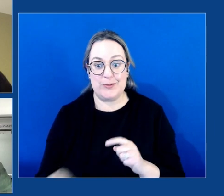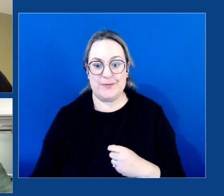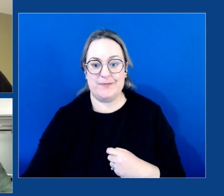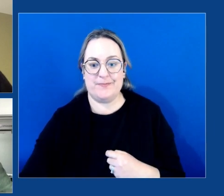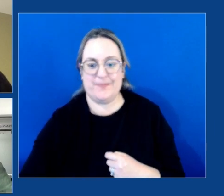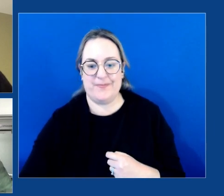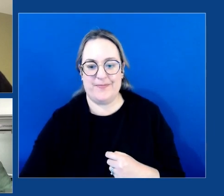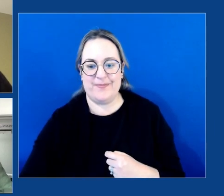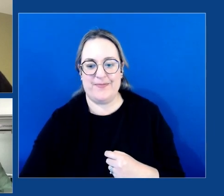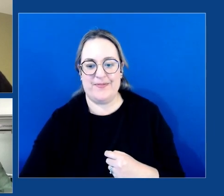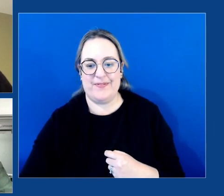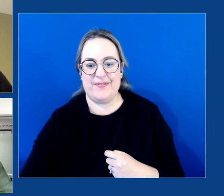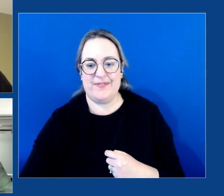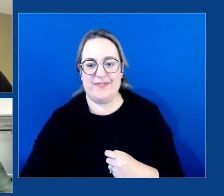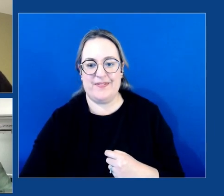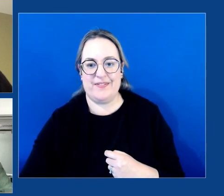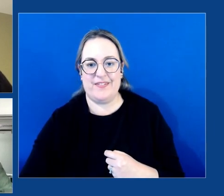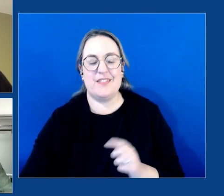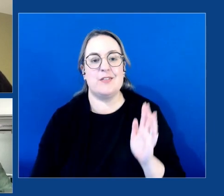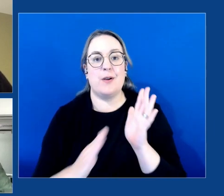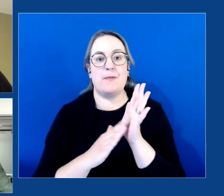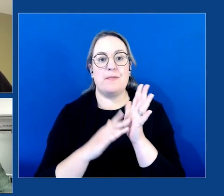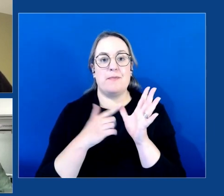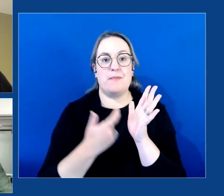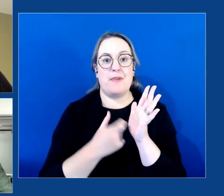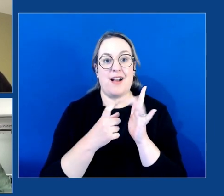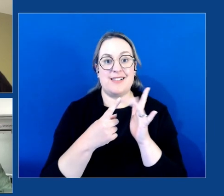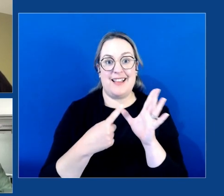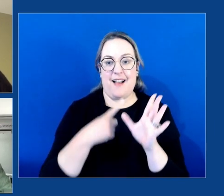Yes, indeed. You said was